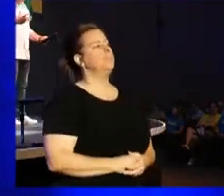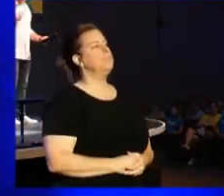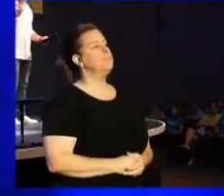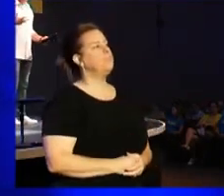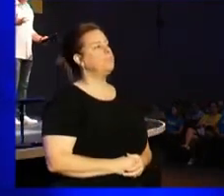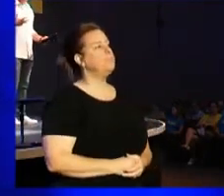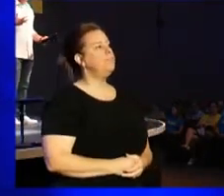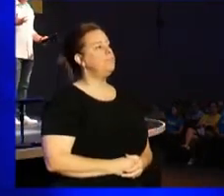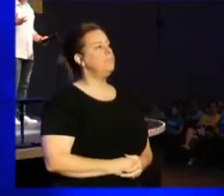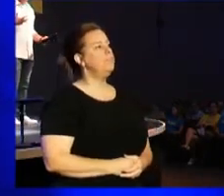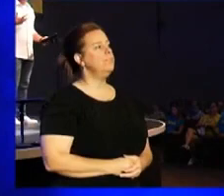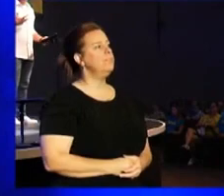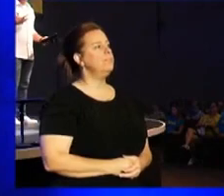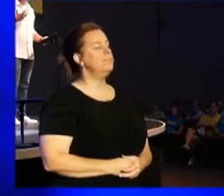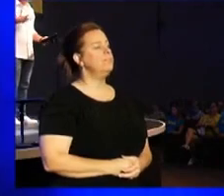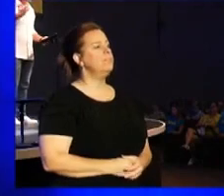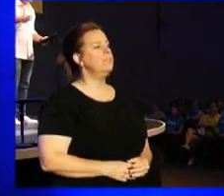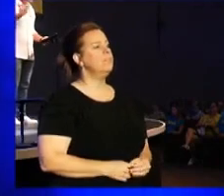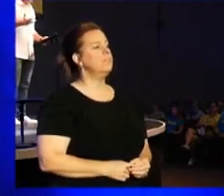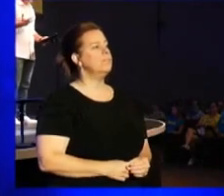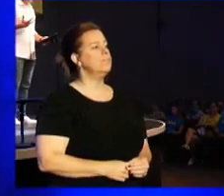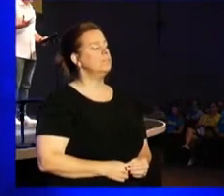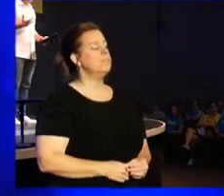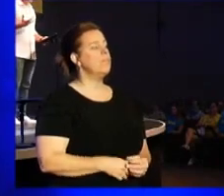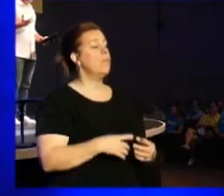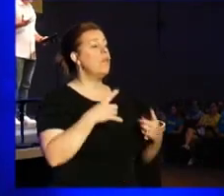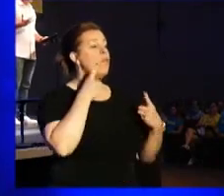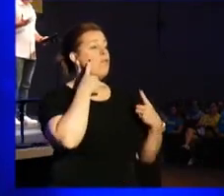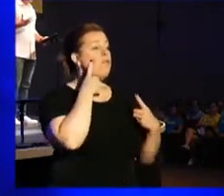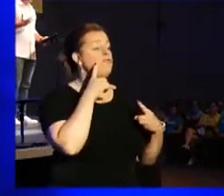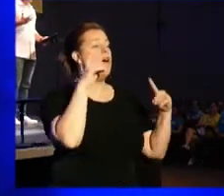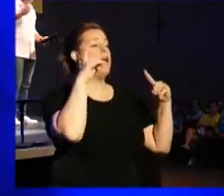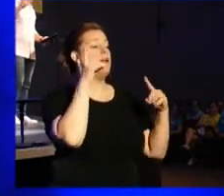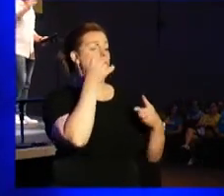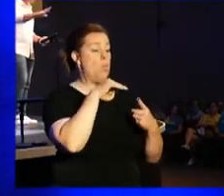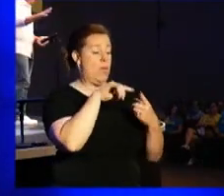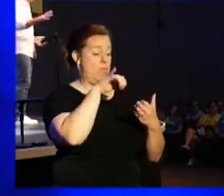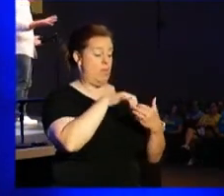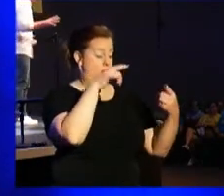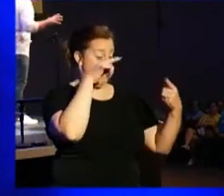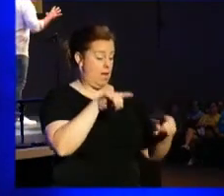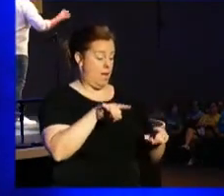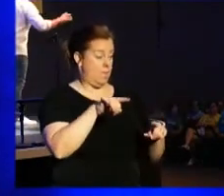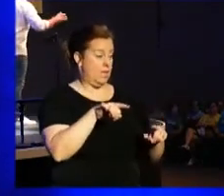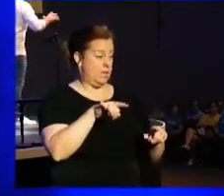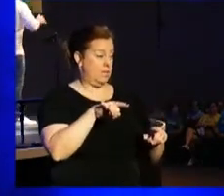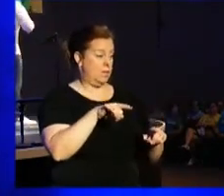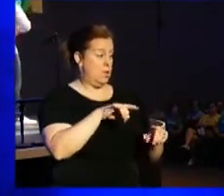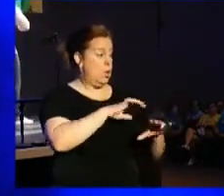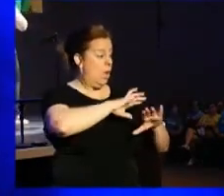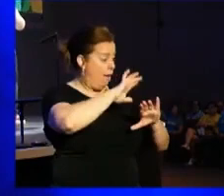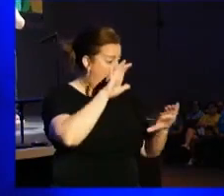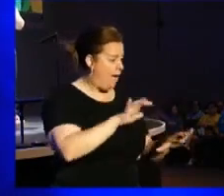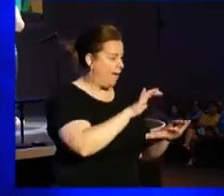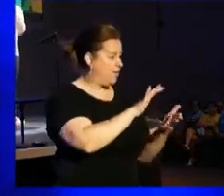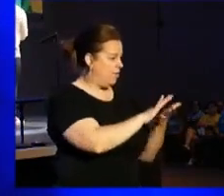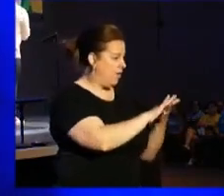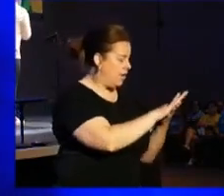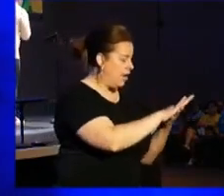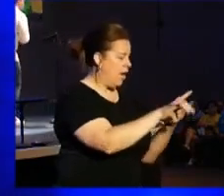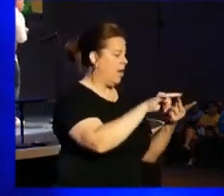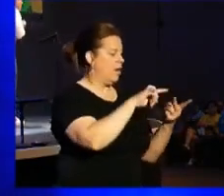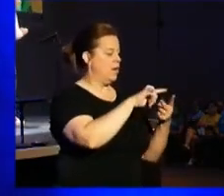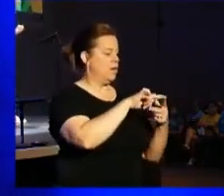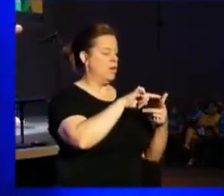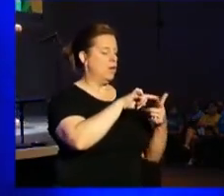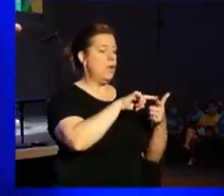And finally, once we've done that, if we're proactively being kind, if we're craving